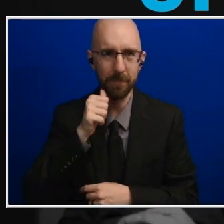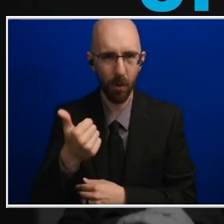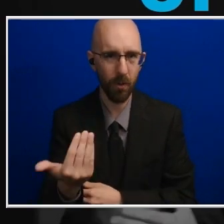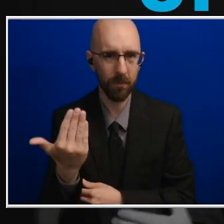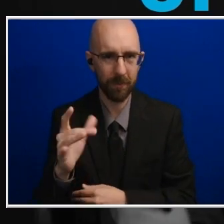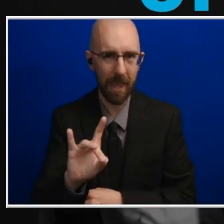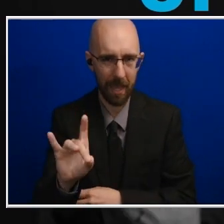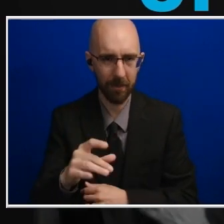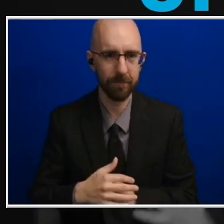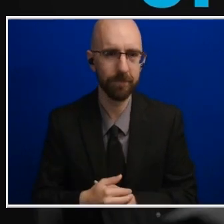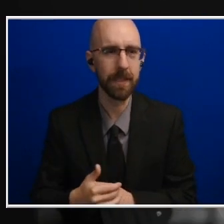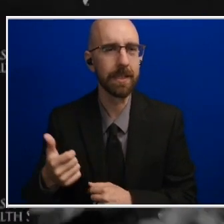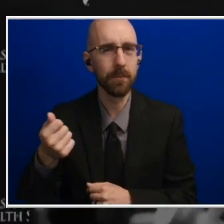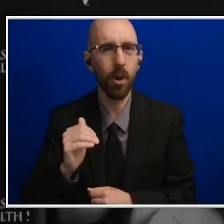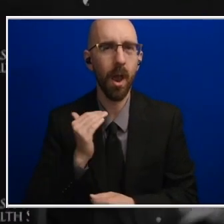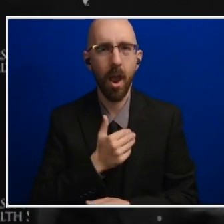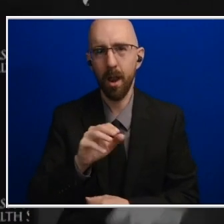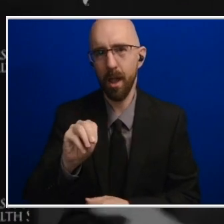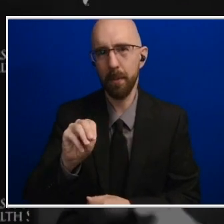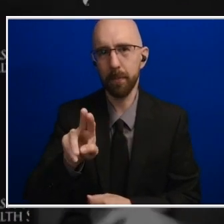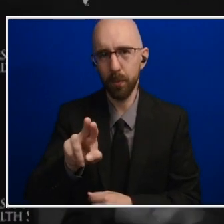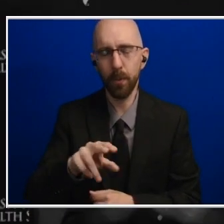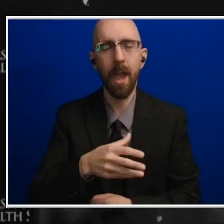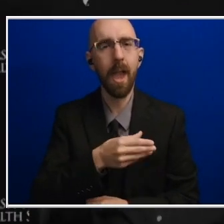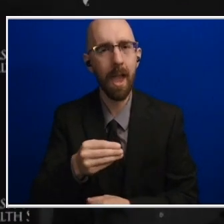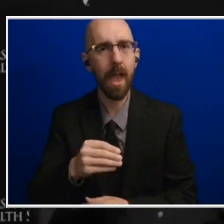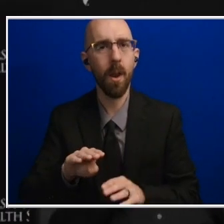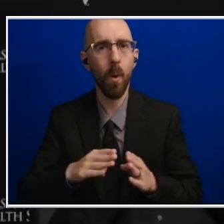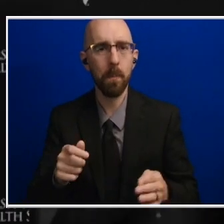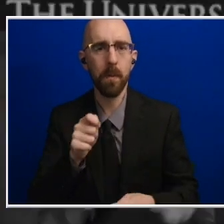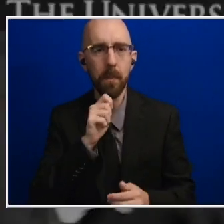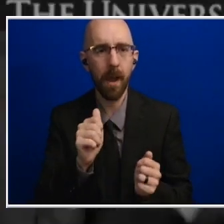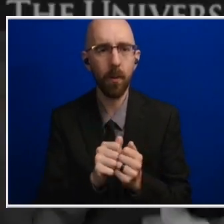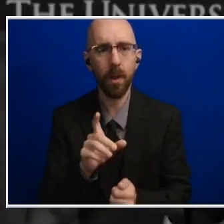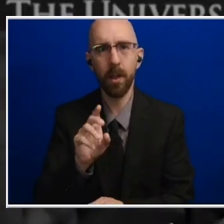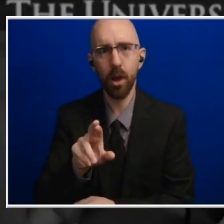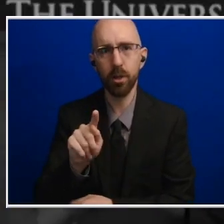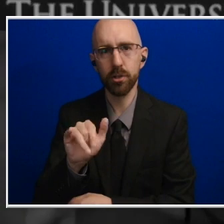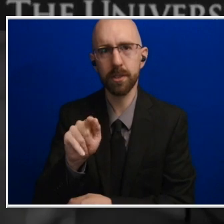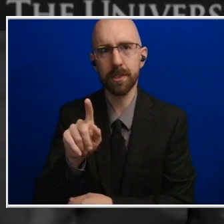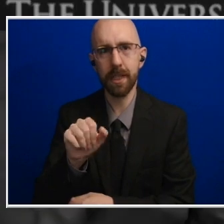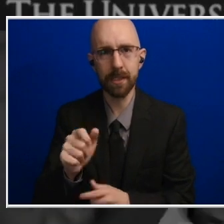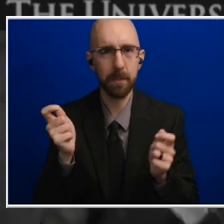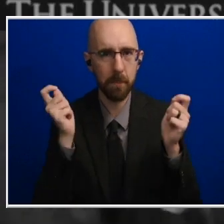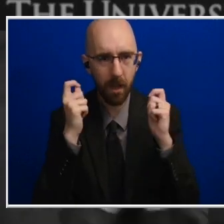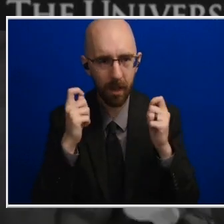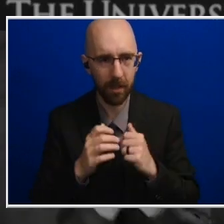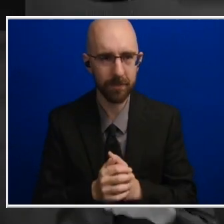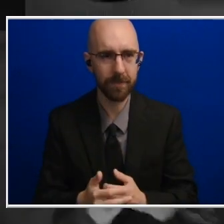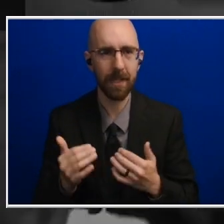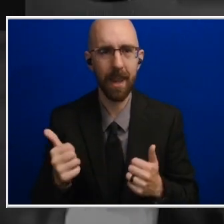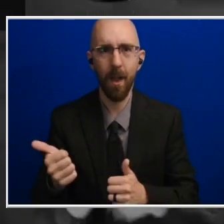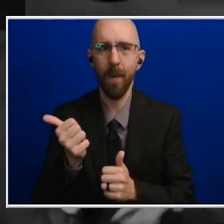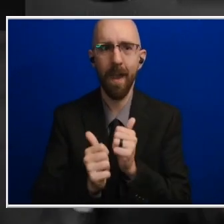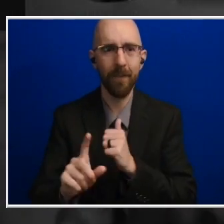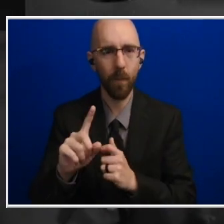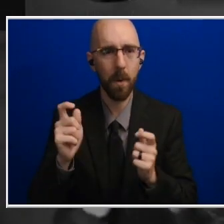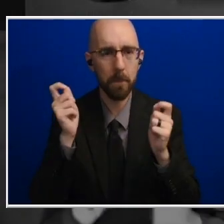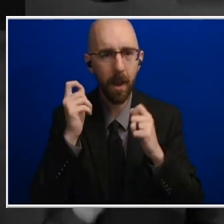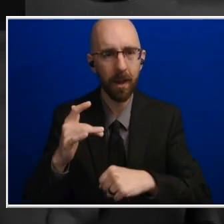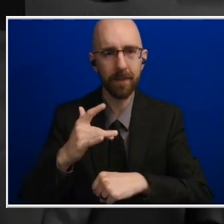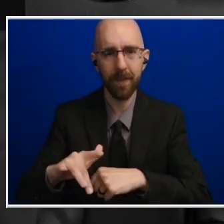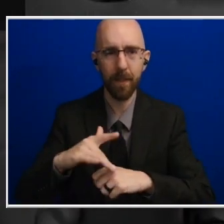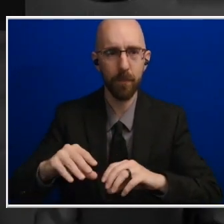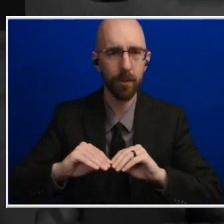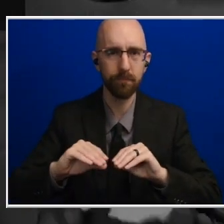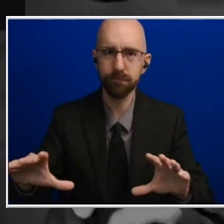Subscribe to our Morning Medical Update and Open Mics with Dr. Stites podcast. Now everywhere podcasts are available.